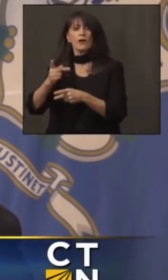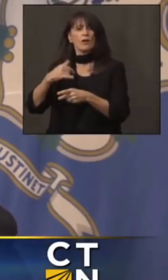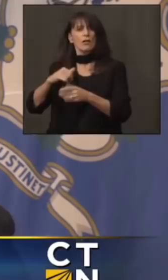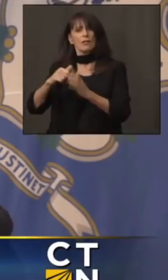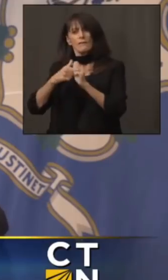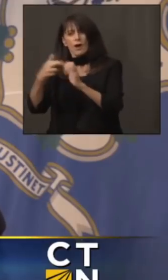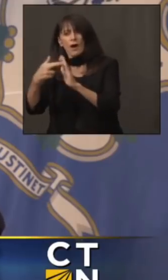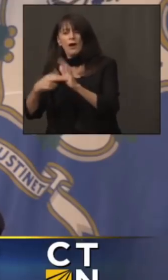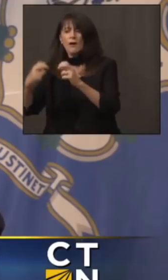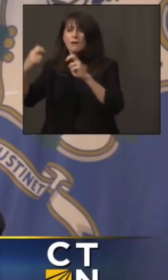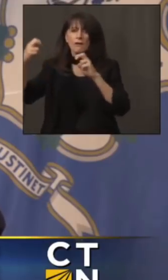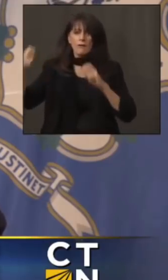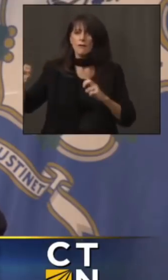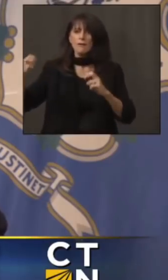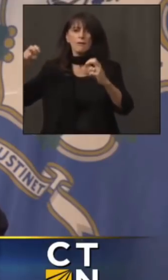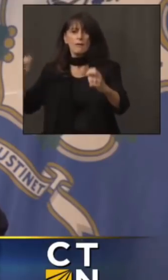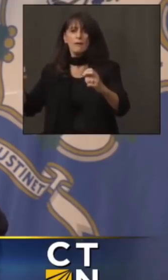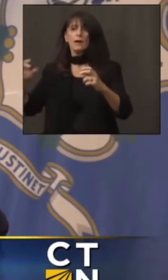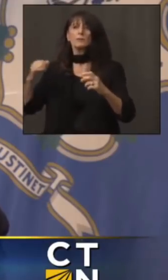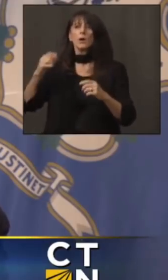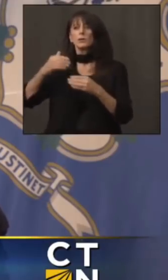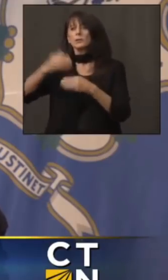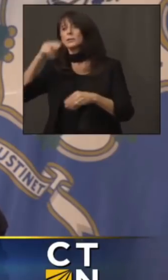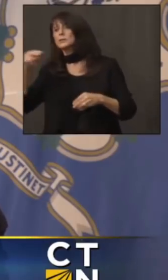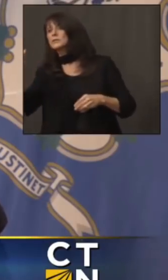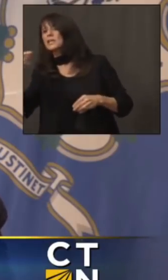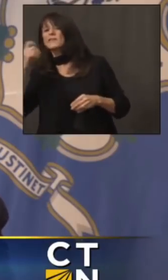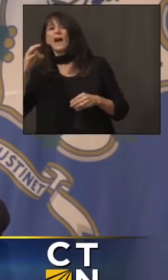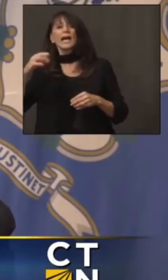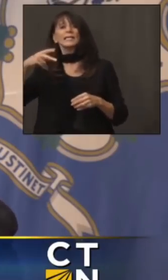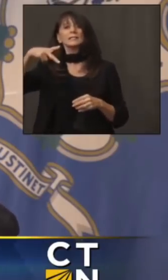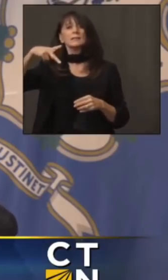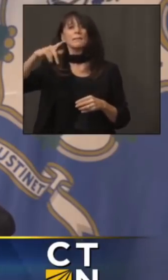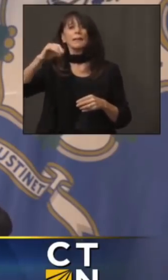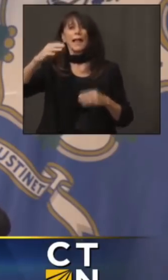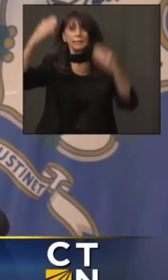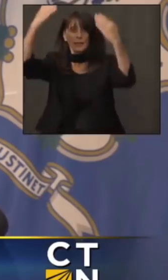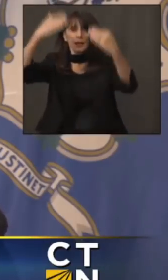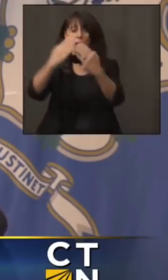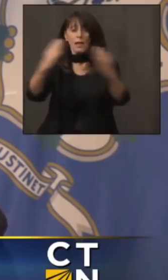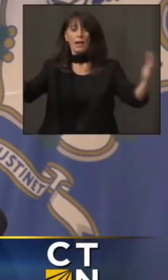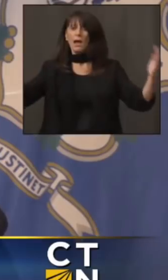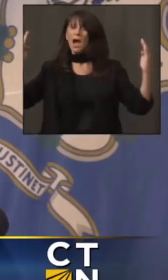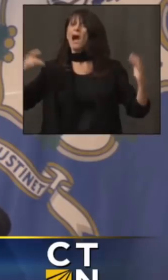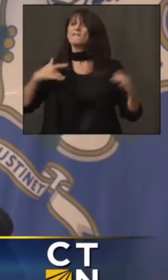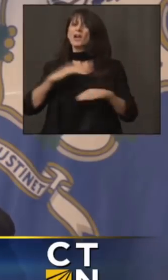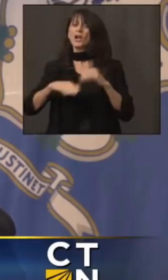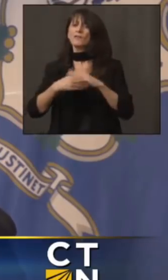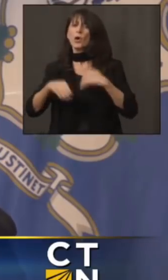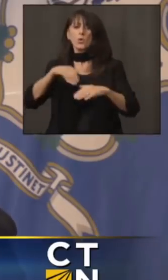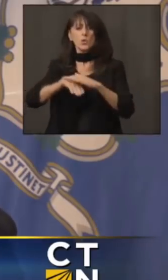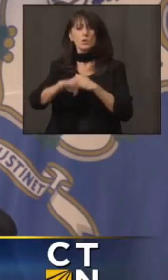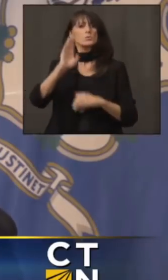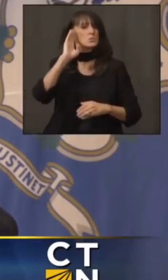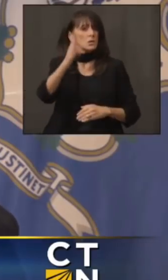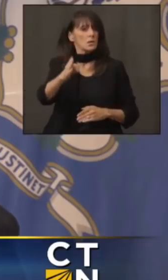probably look in. I'd like to see if I see some of those plastic partitions. That would give me a little bit of confidence. Let's face it,